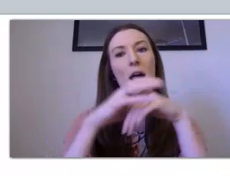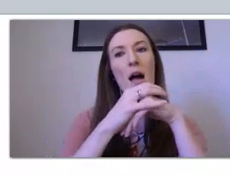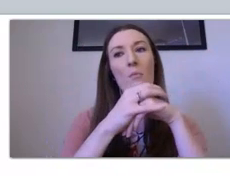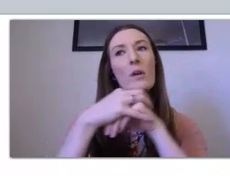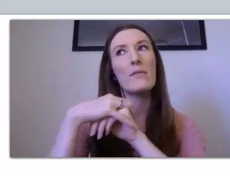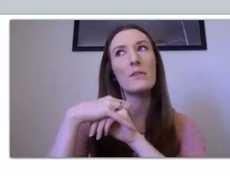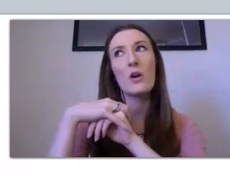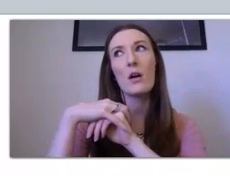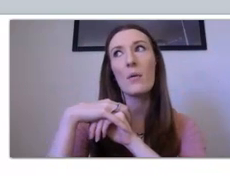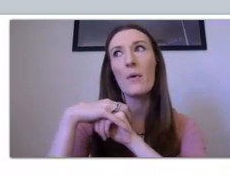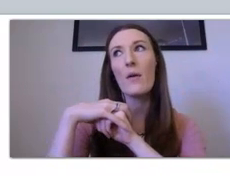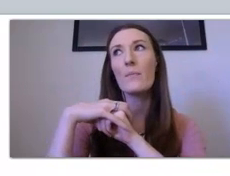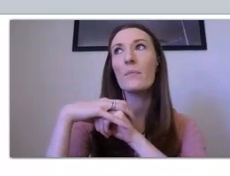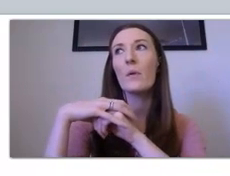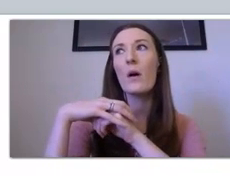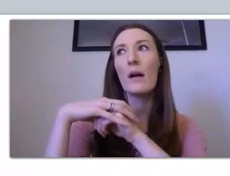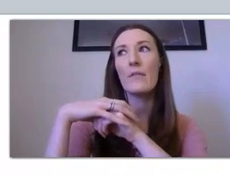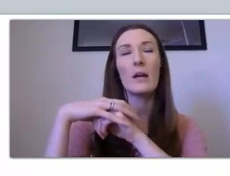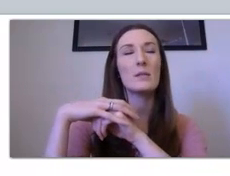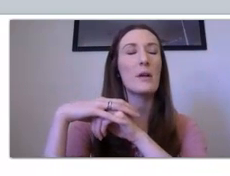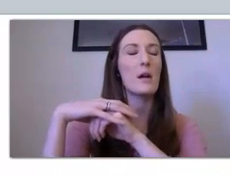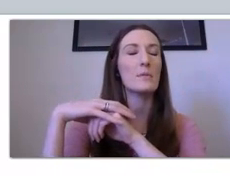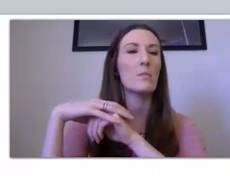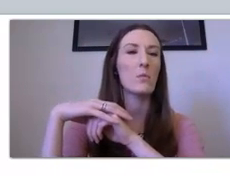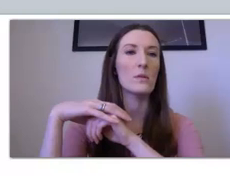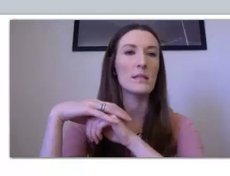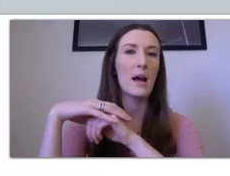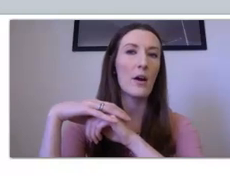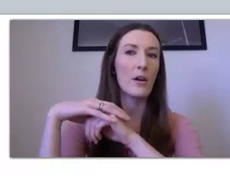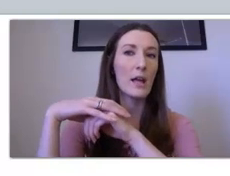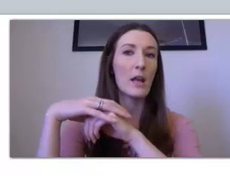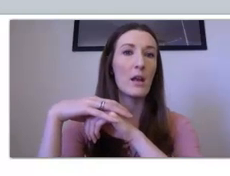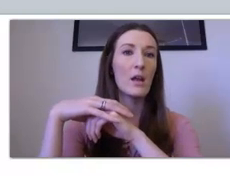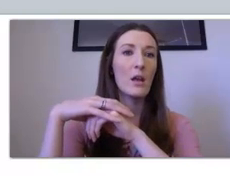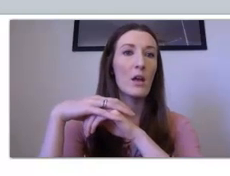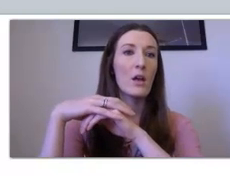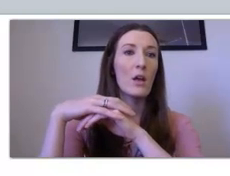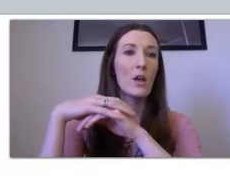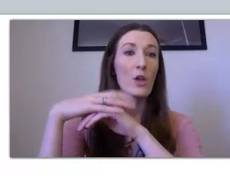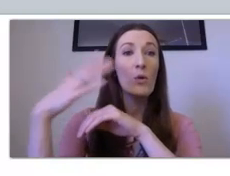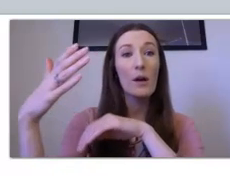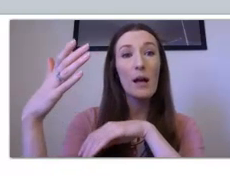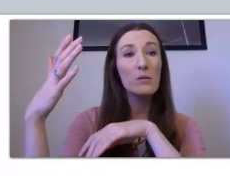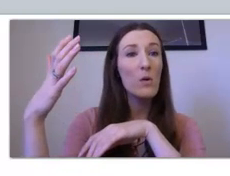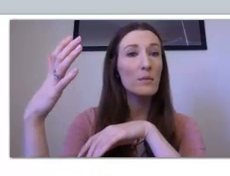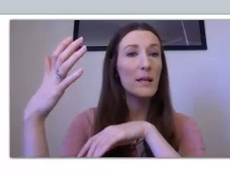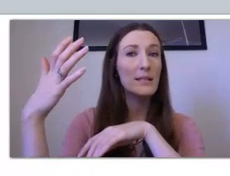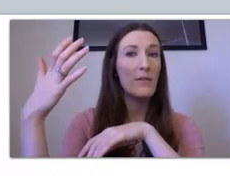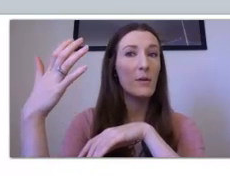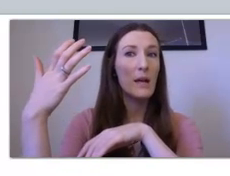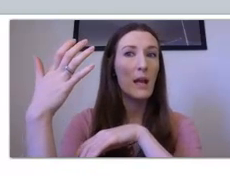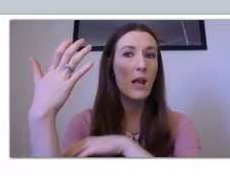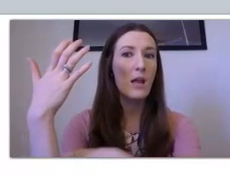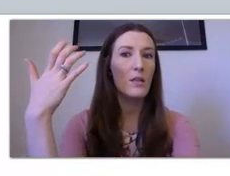rules. We'll even talk about, I'll have you guys bring up some rules that are in your household